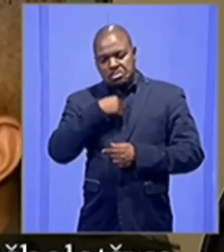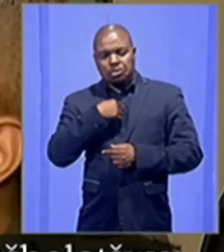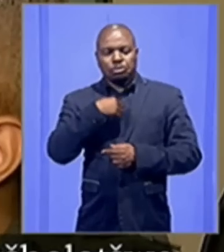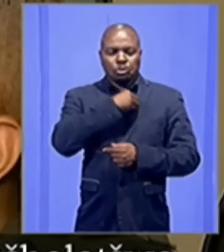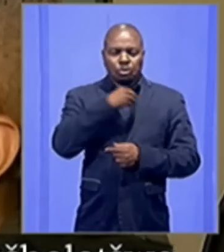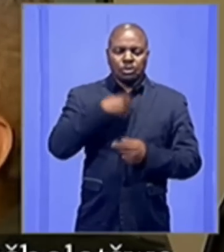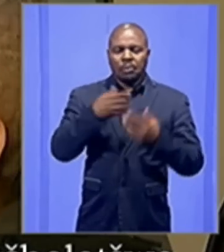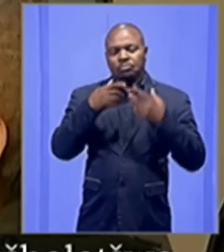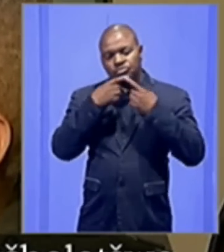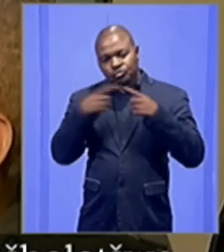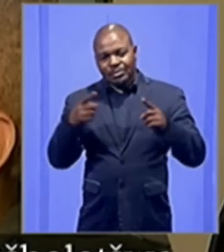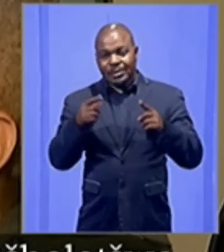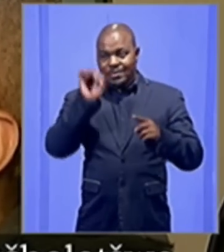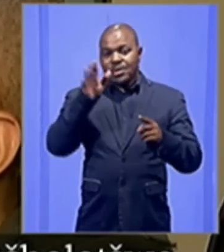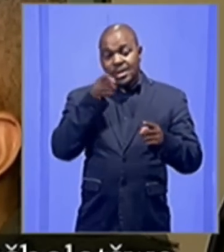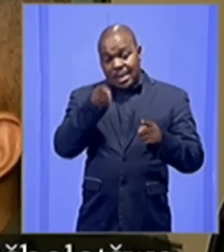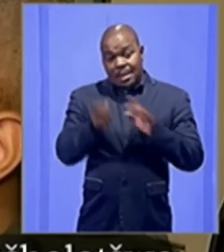fact,